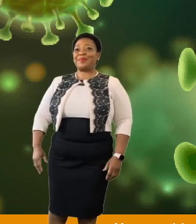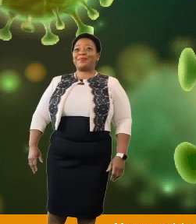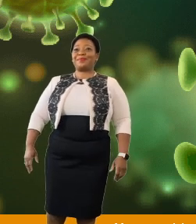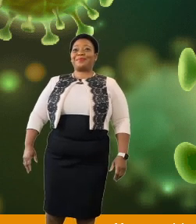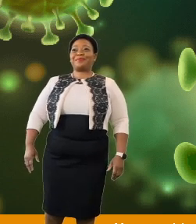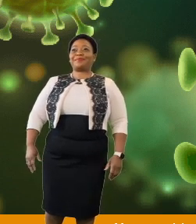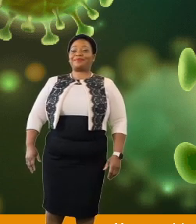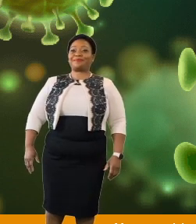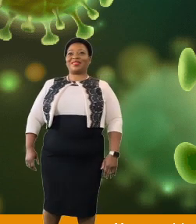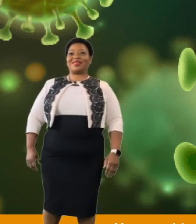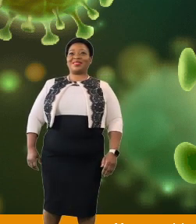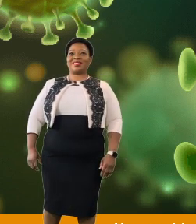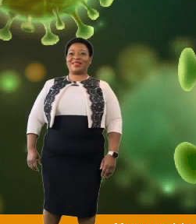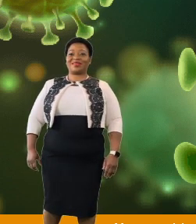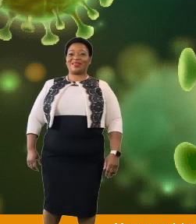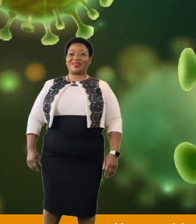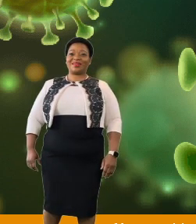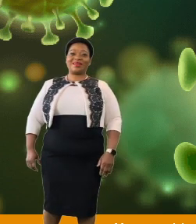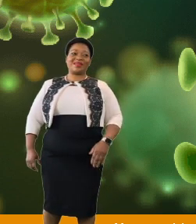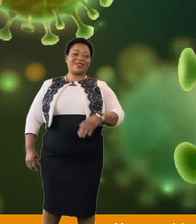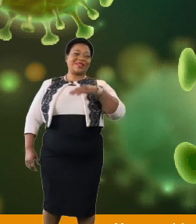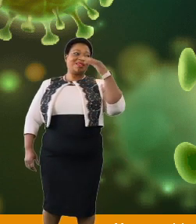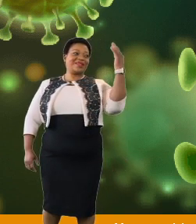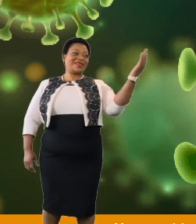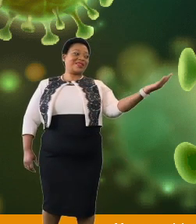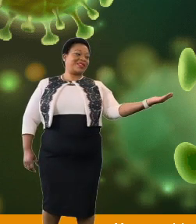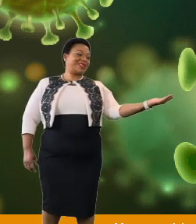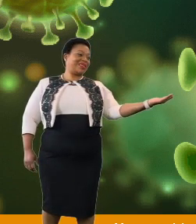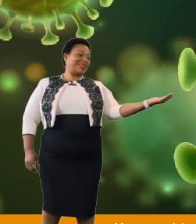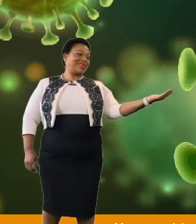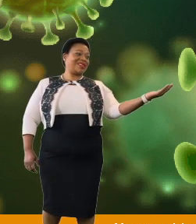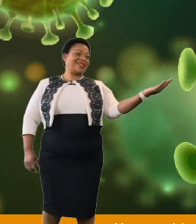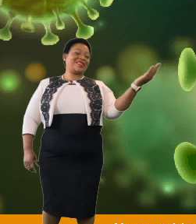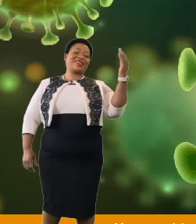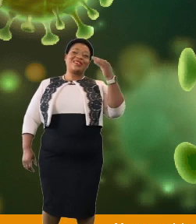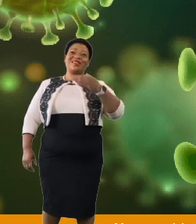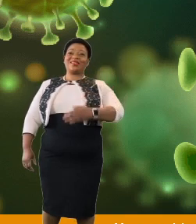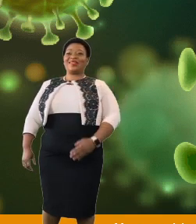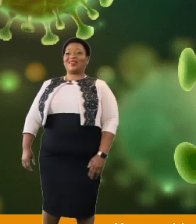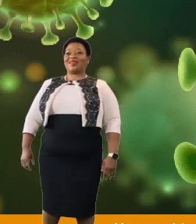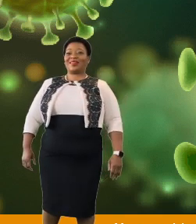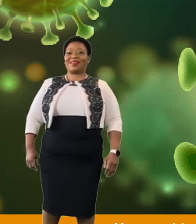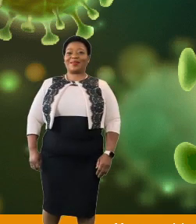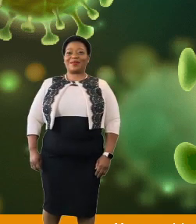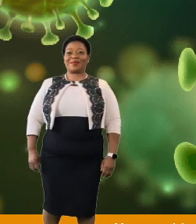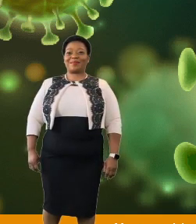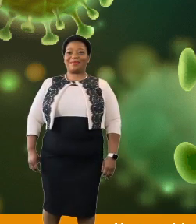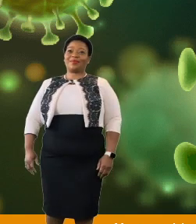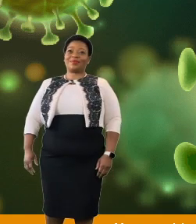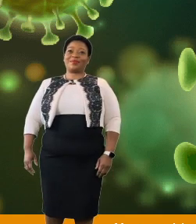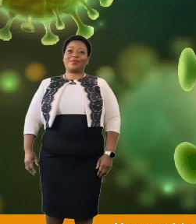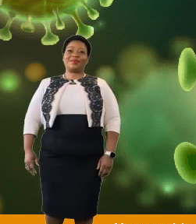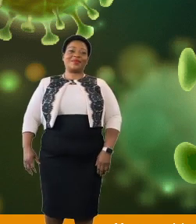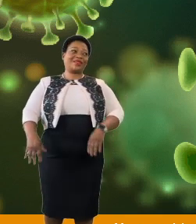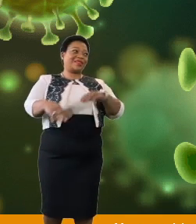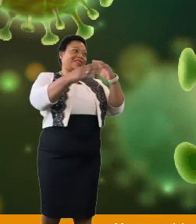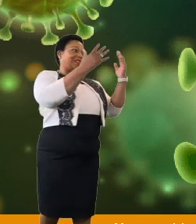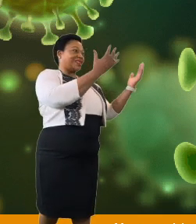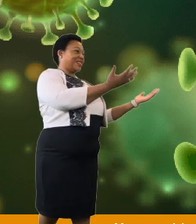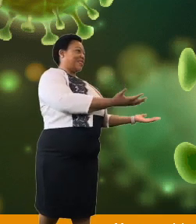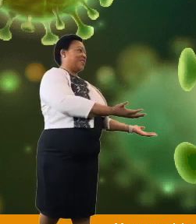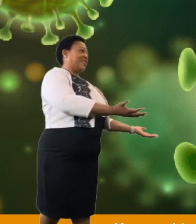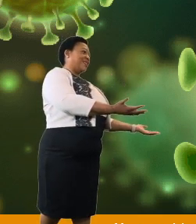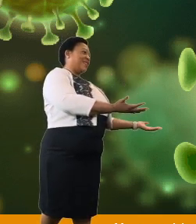goals of the PGDP. And is it promoting inclusive economic growth and jobs? Is it